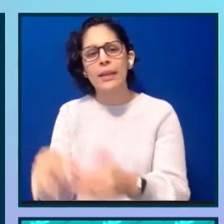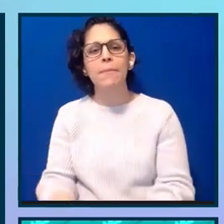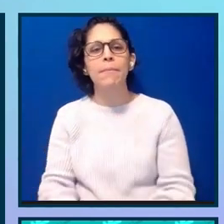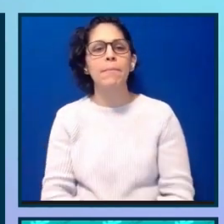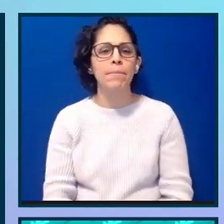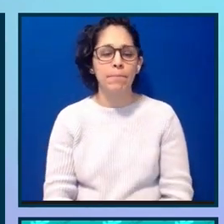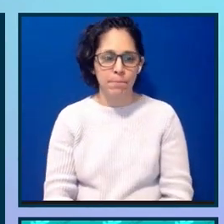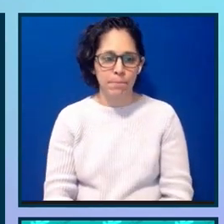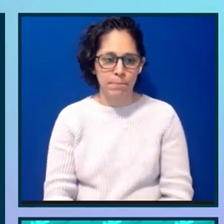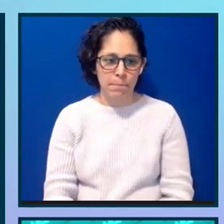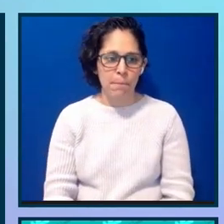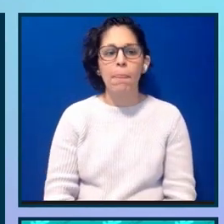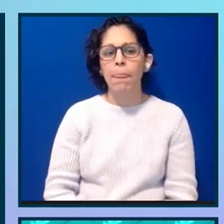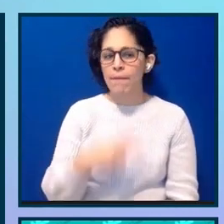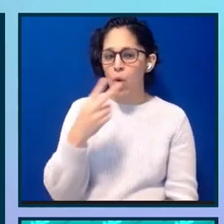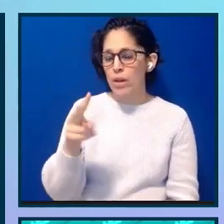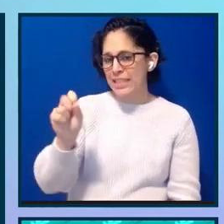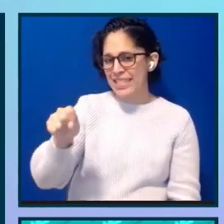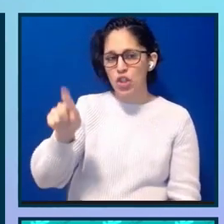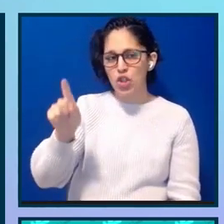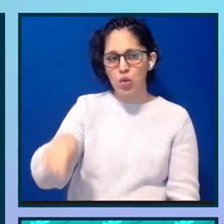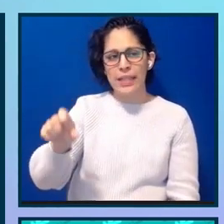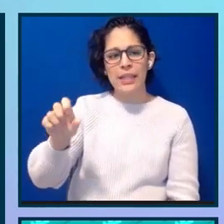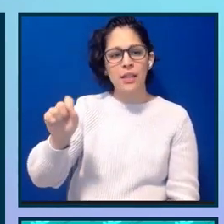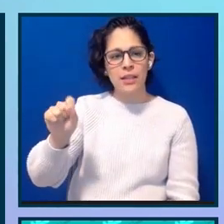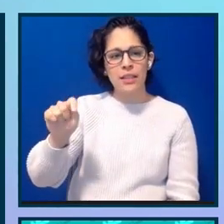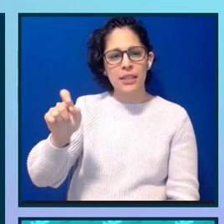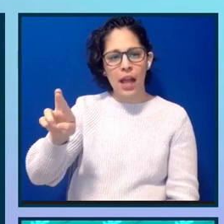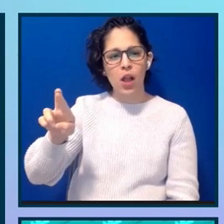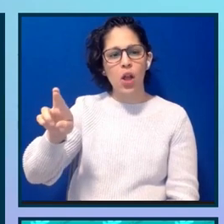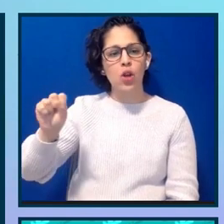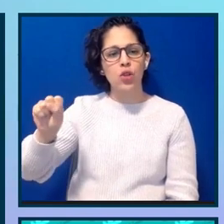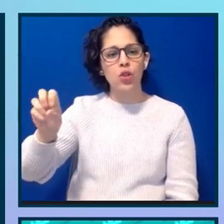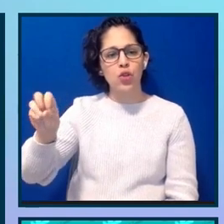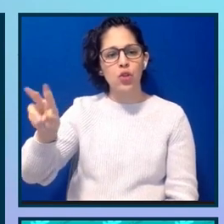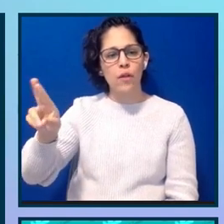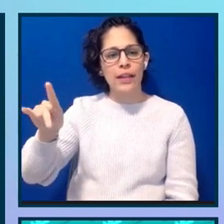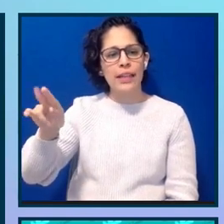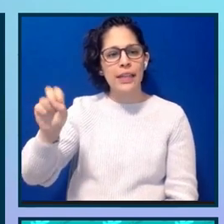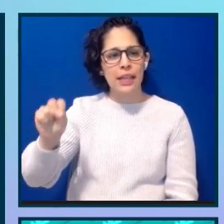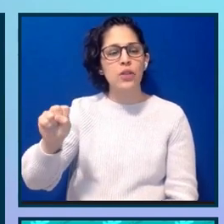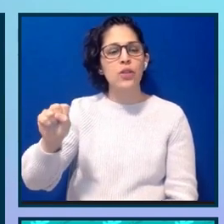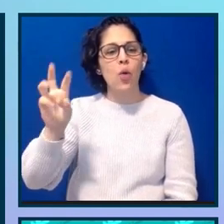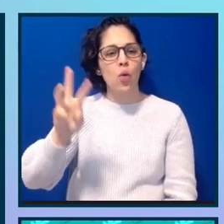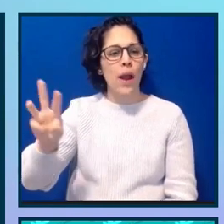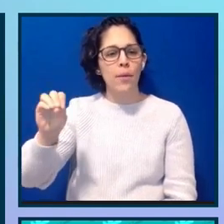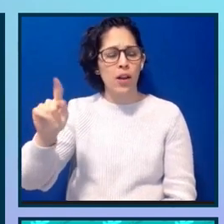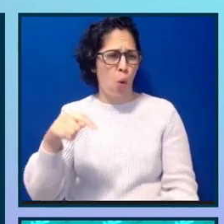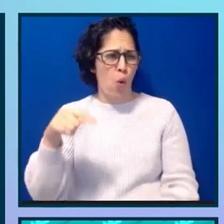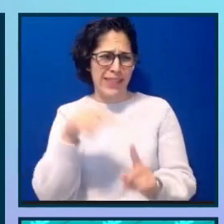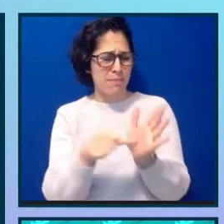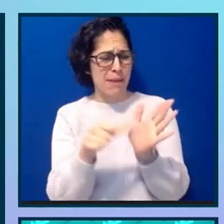Yes, you need one indeed. Stellar Souvenirs web content. Okay, we're taking to a very sassy page. As a reminder,